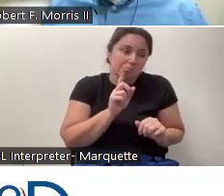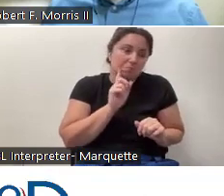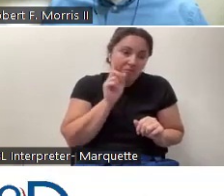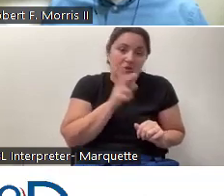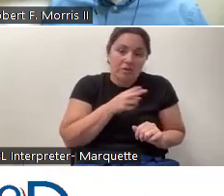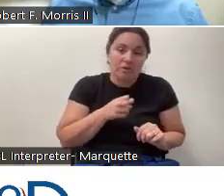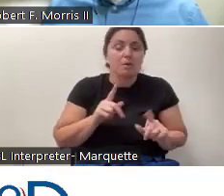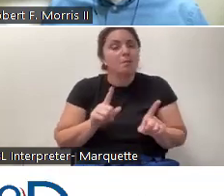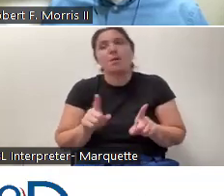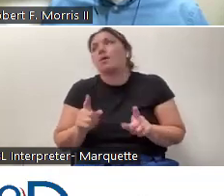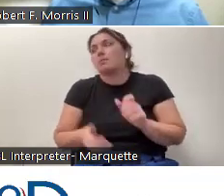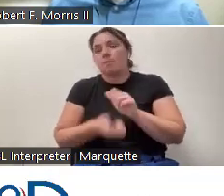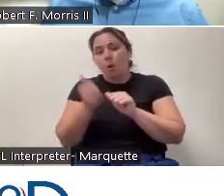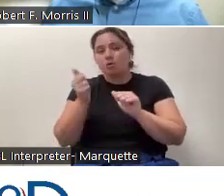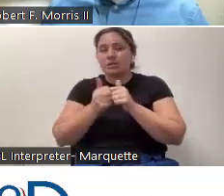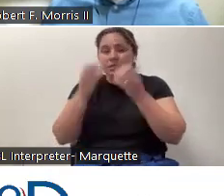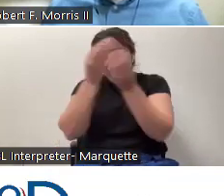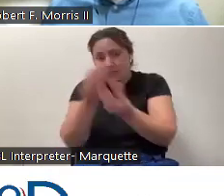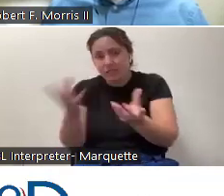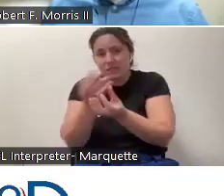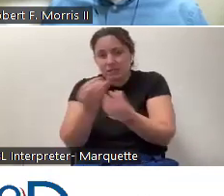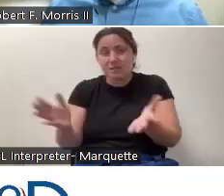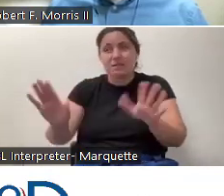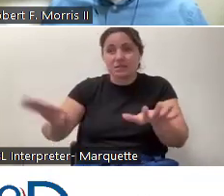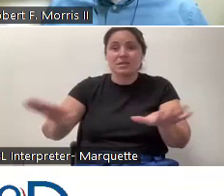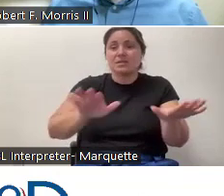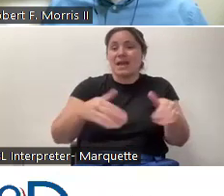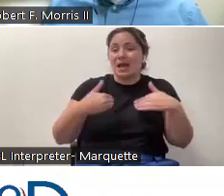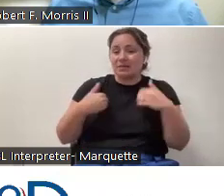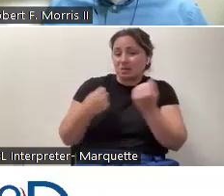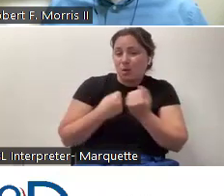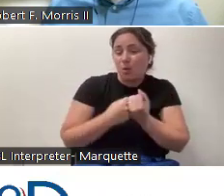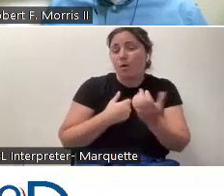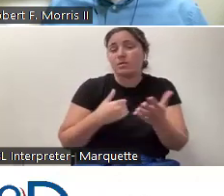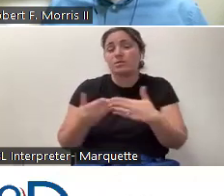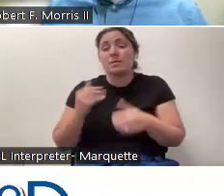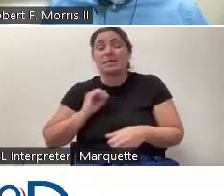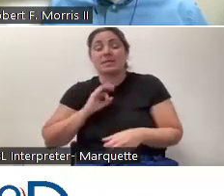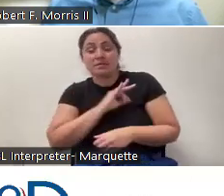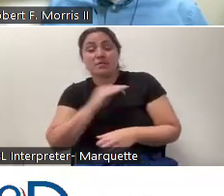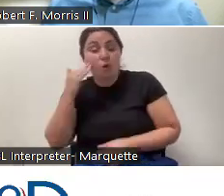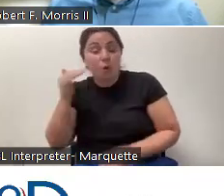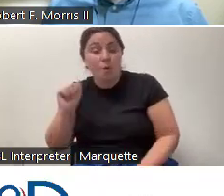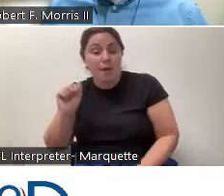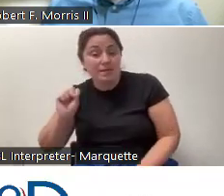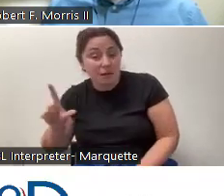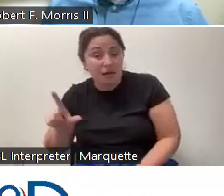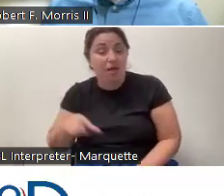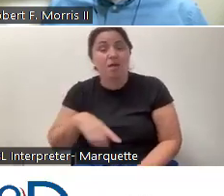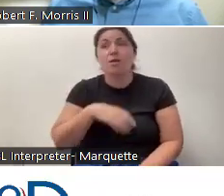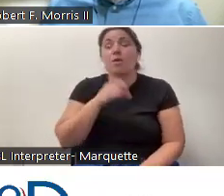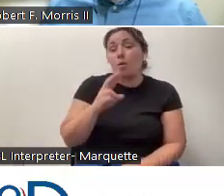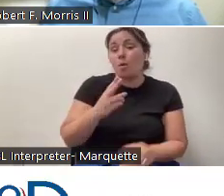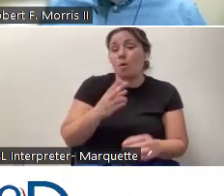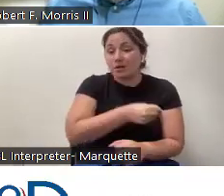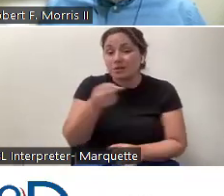it aware to the public that we have those supports, whether it's working with staff who know ISL or using interpreters